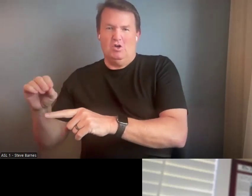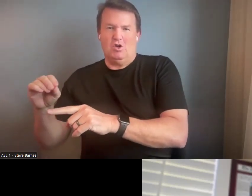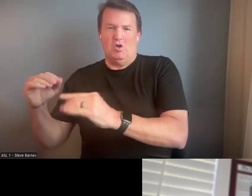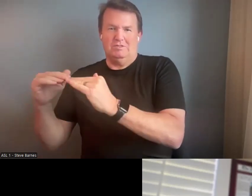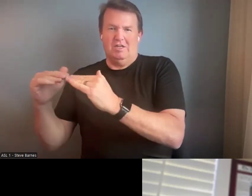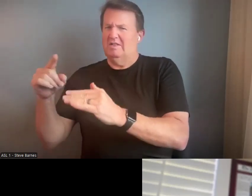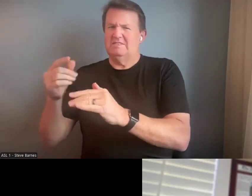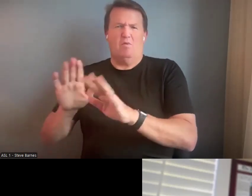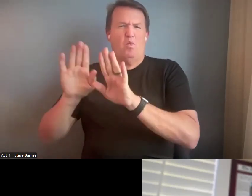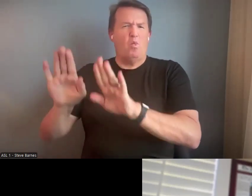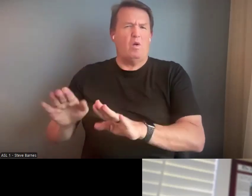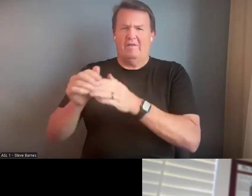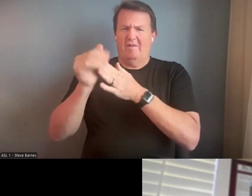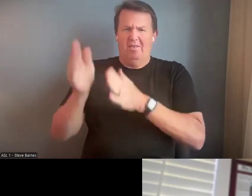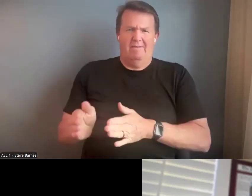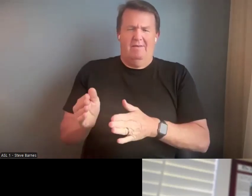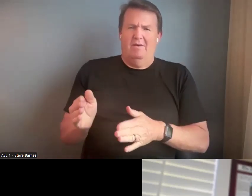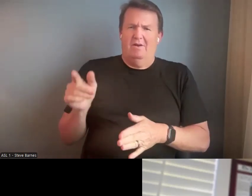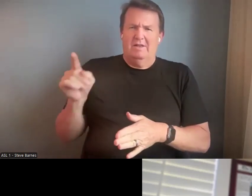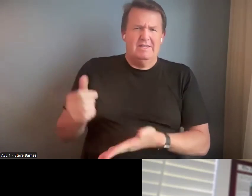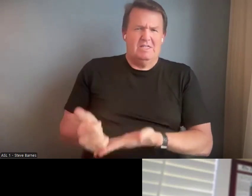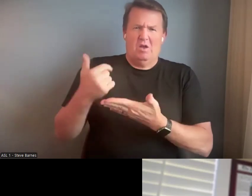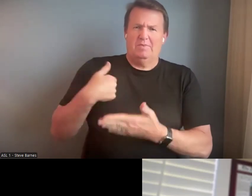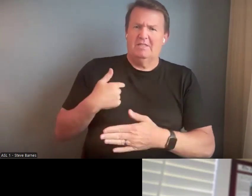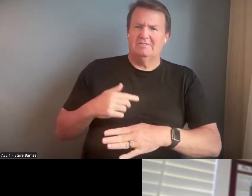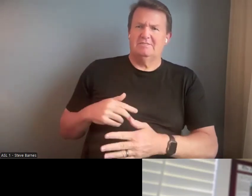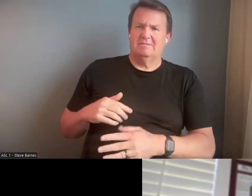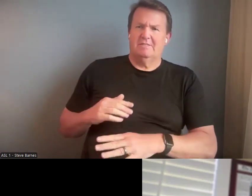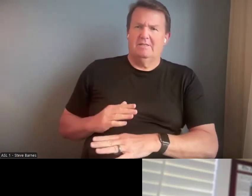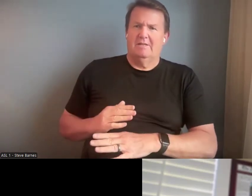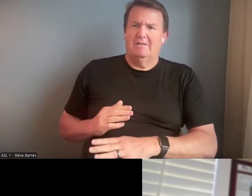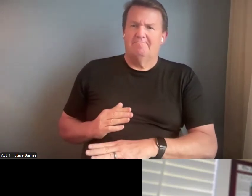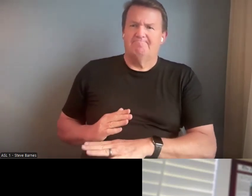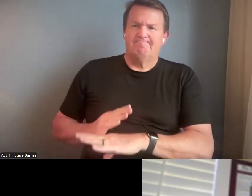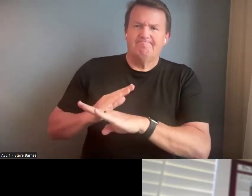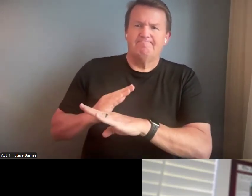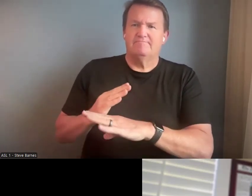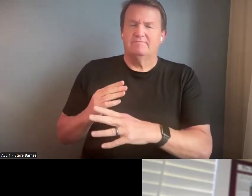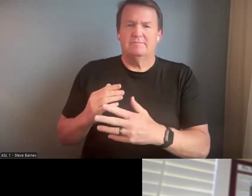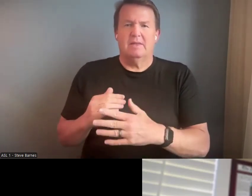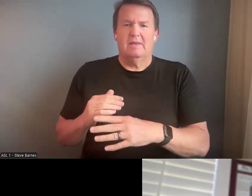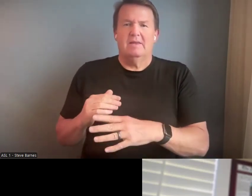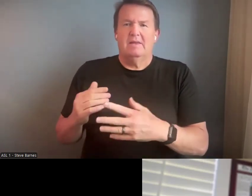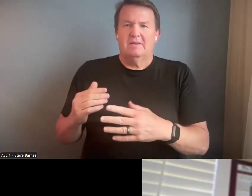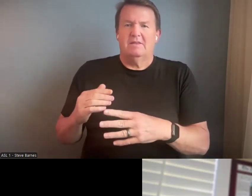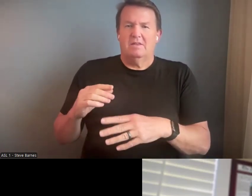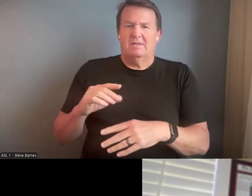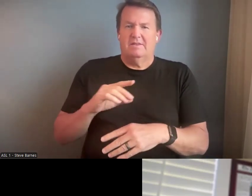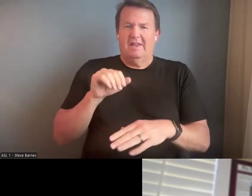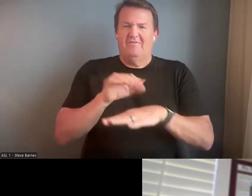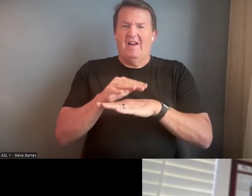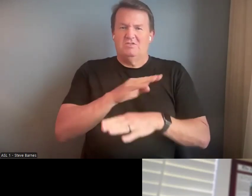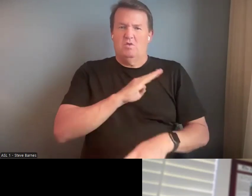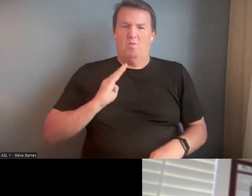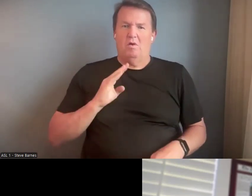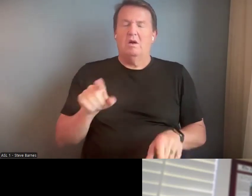committee. He has helped us stand up the Aging and Disability Lived Experience Advisory Board and has also been very instrumental